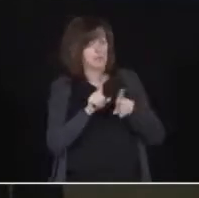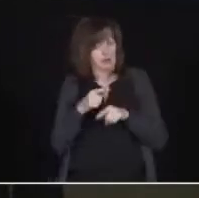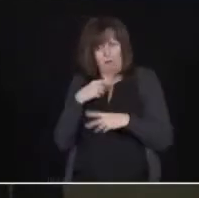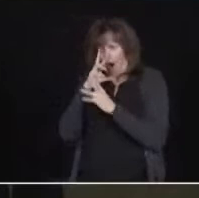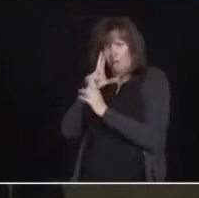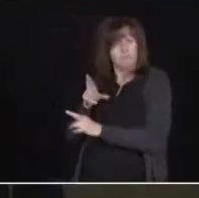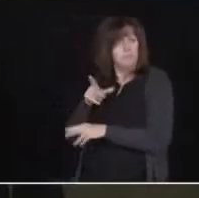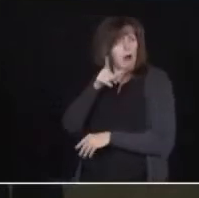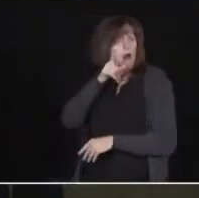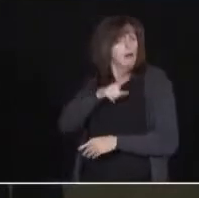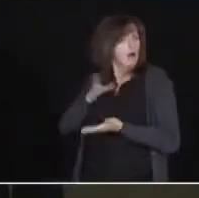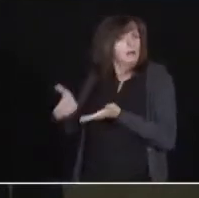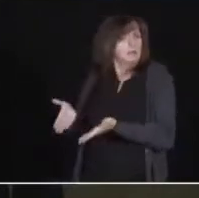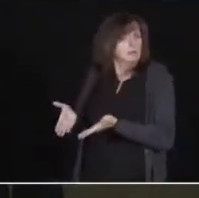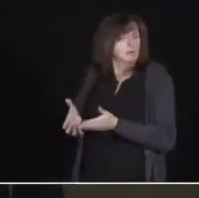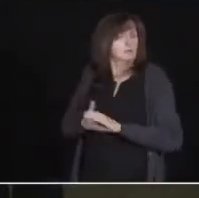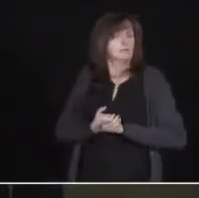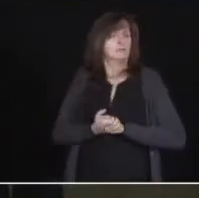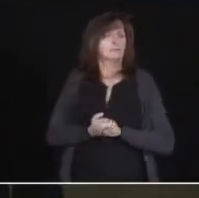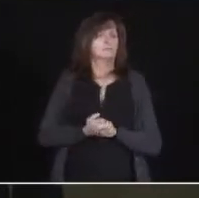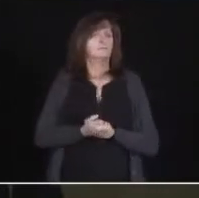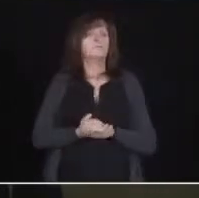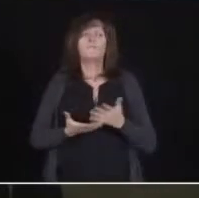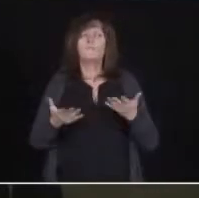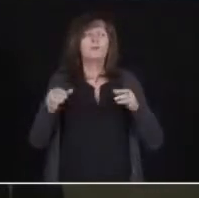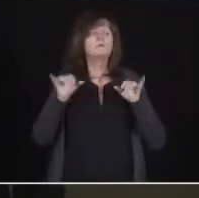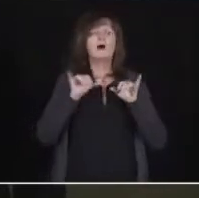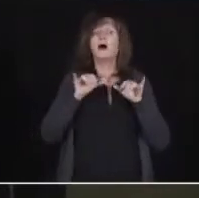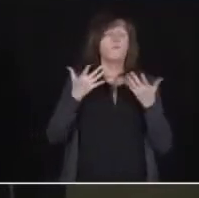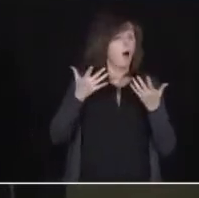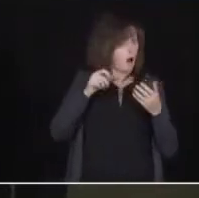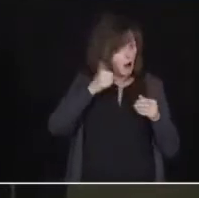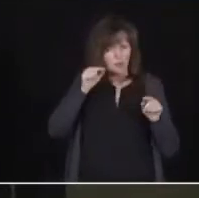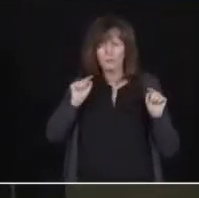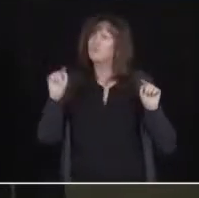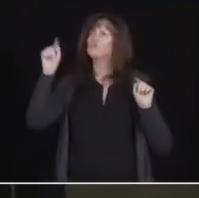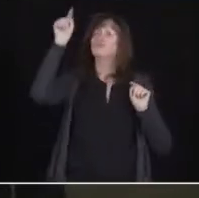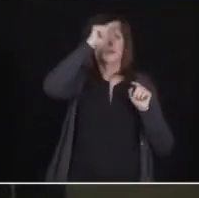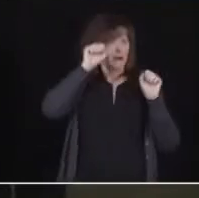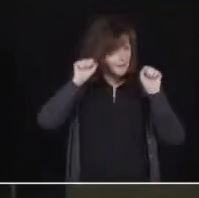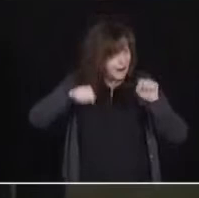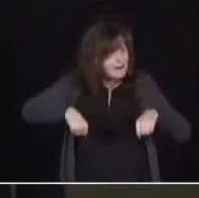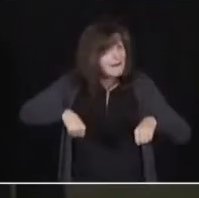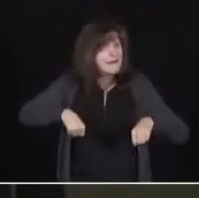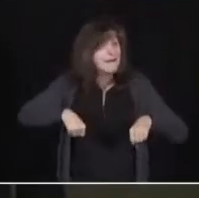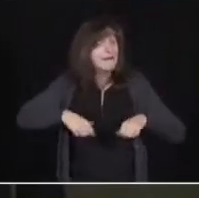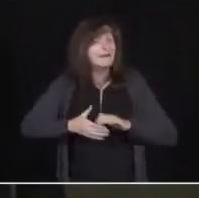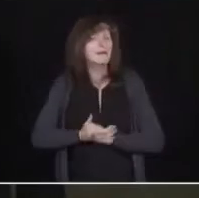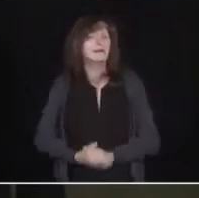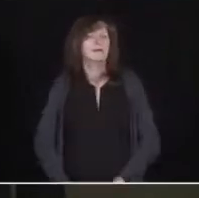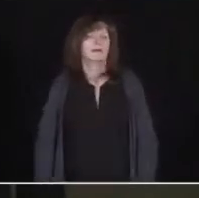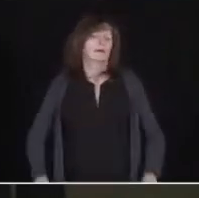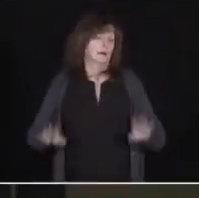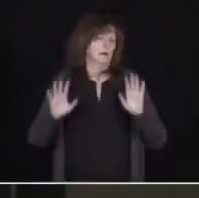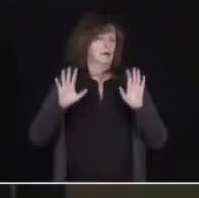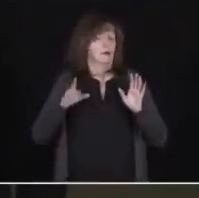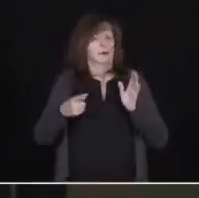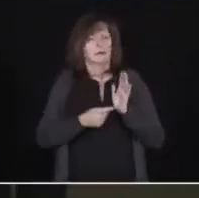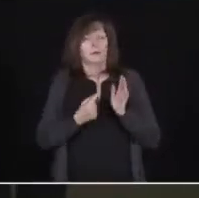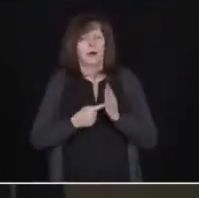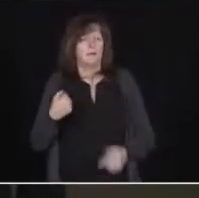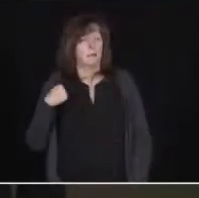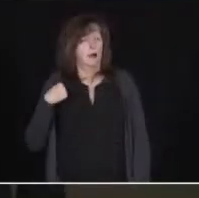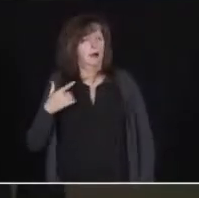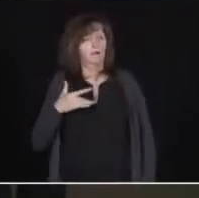for other regions. And I'm gonna tell you, sometimes I feel like some regions